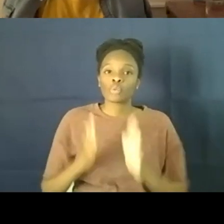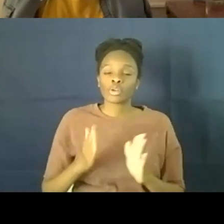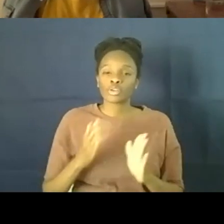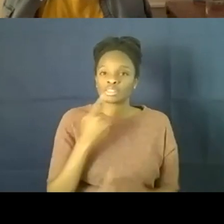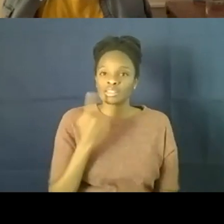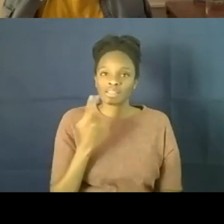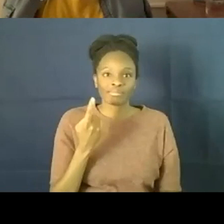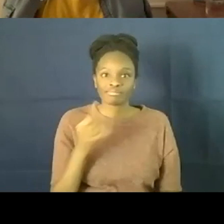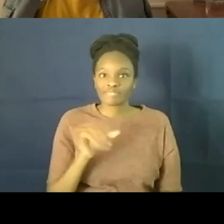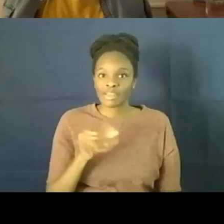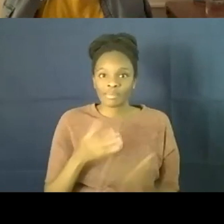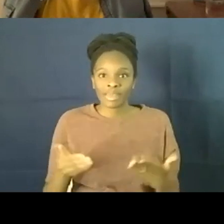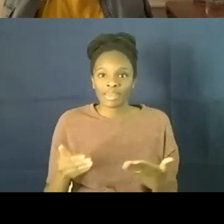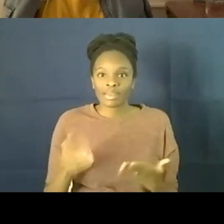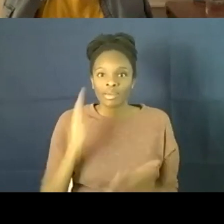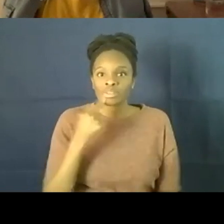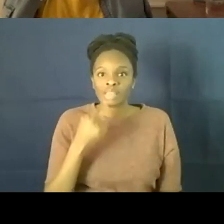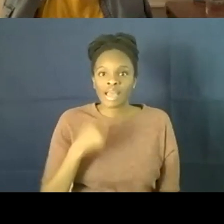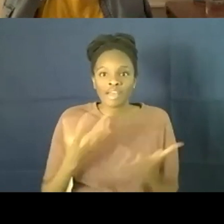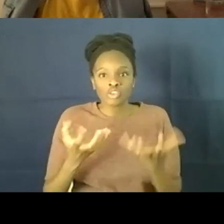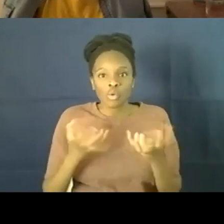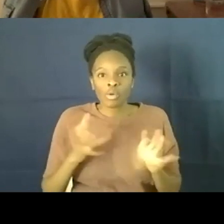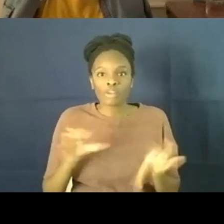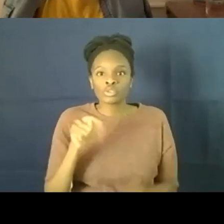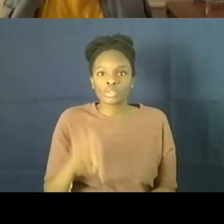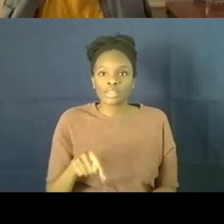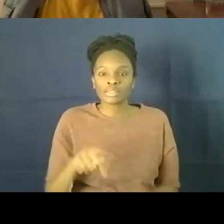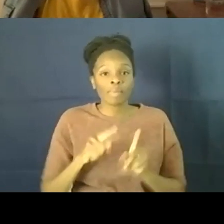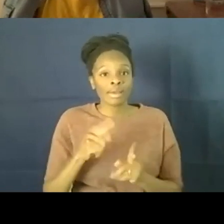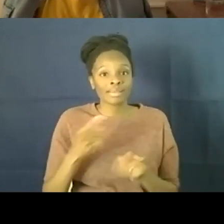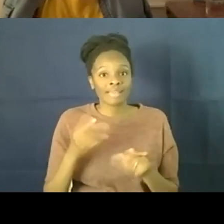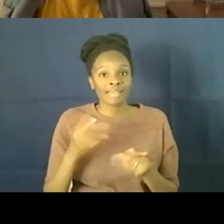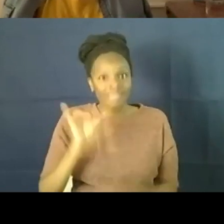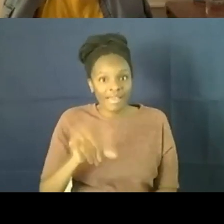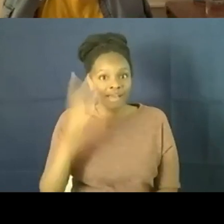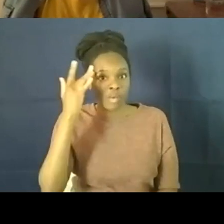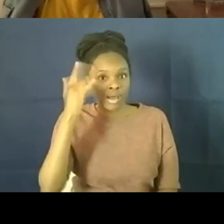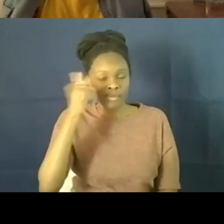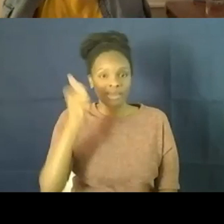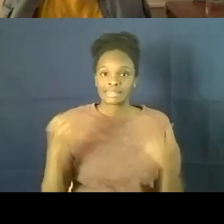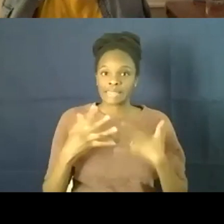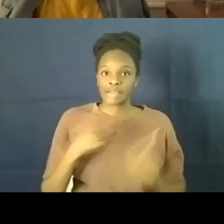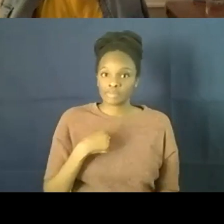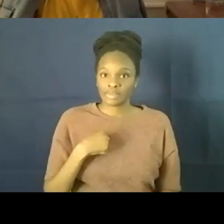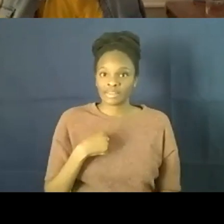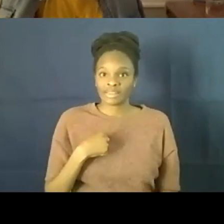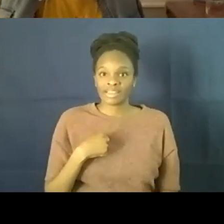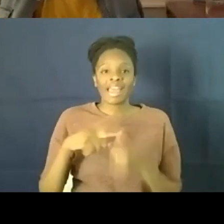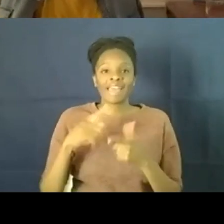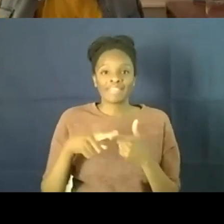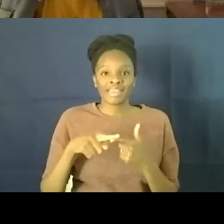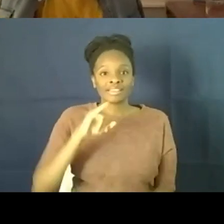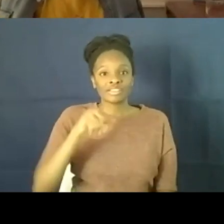of it, like she would say, I don't want to do this. But here's why I don't want to do it, because it scares me. And then Justin would be like, well,